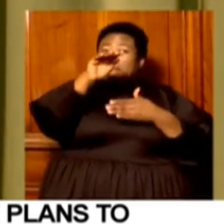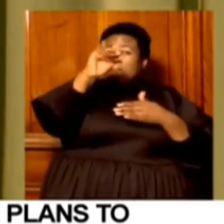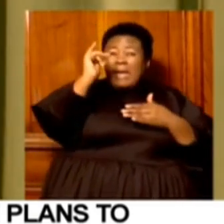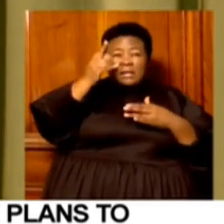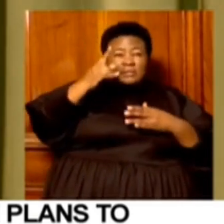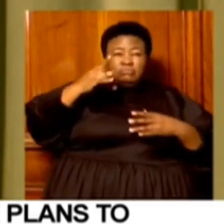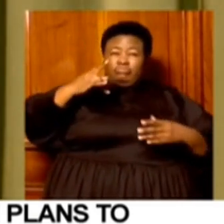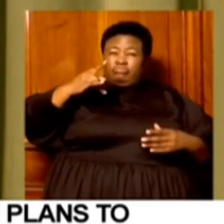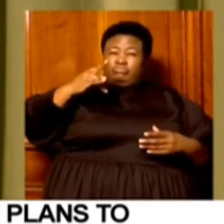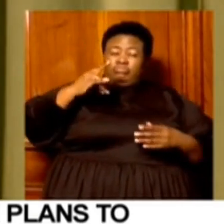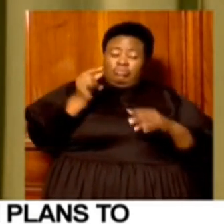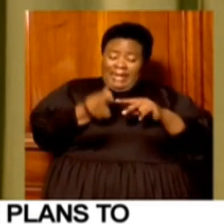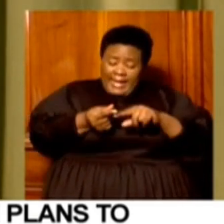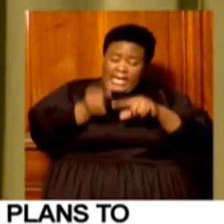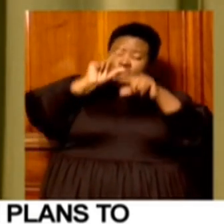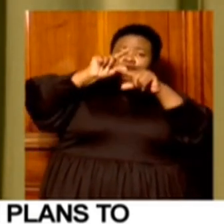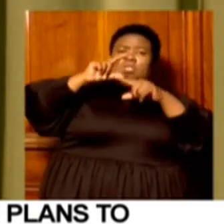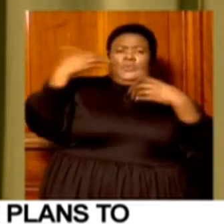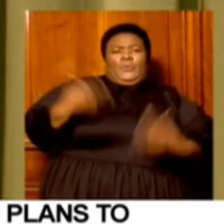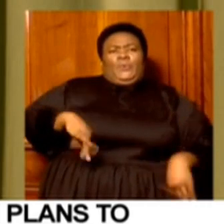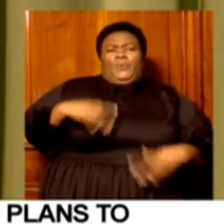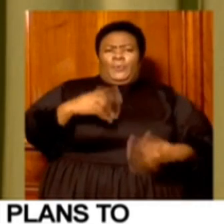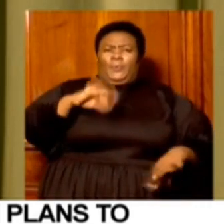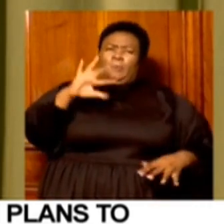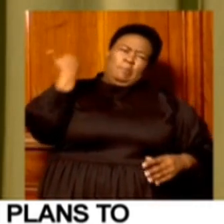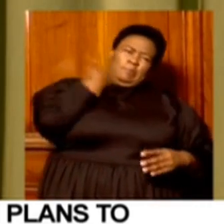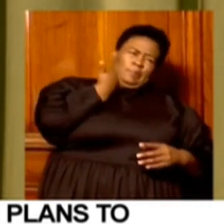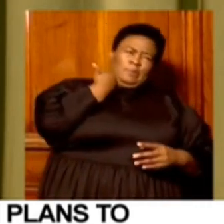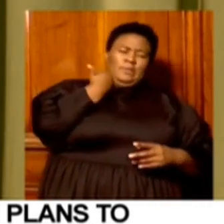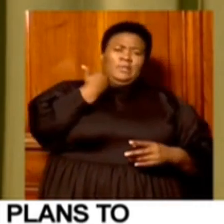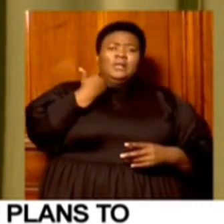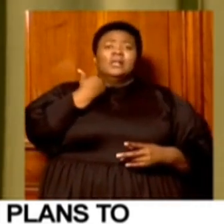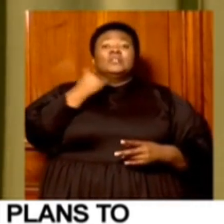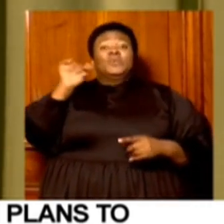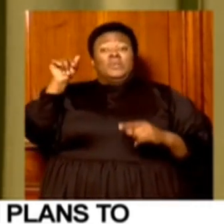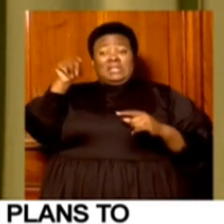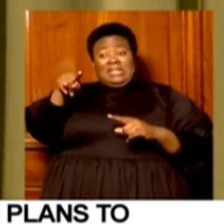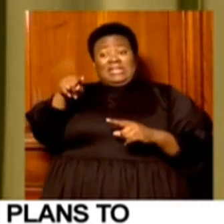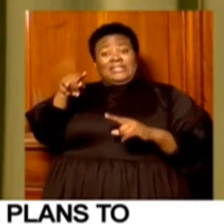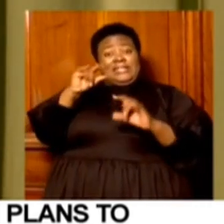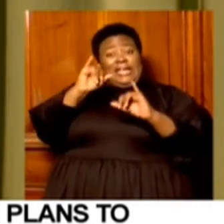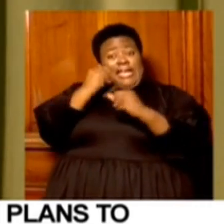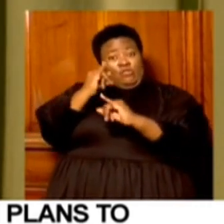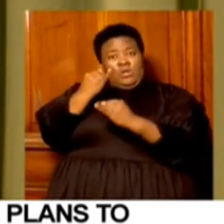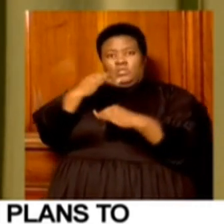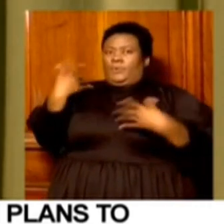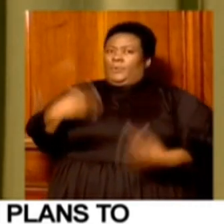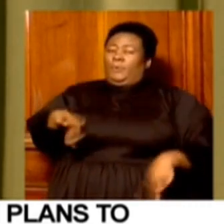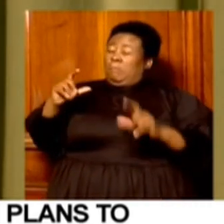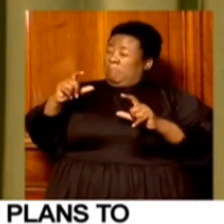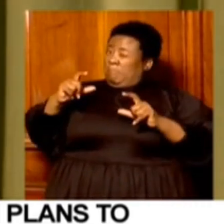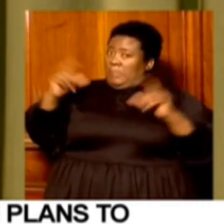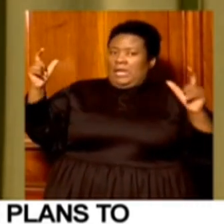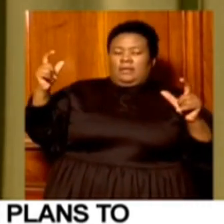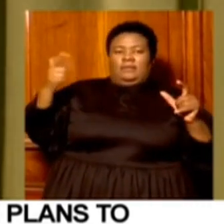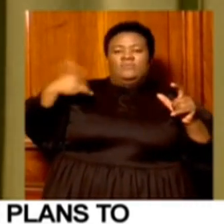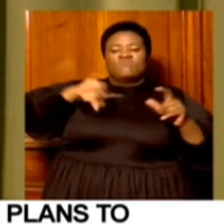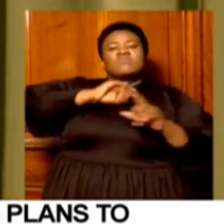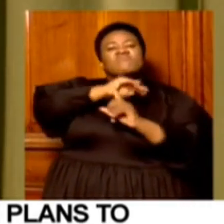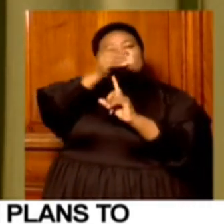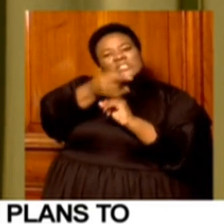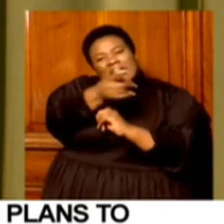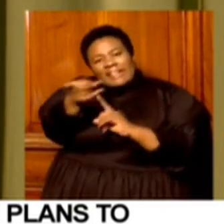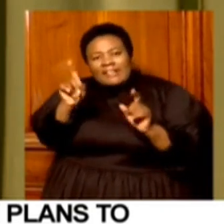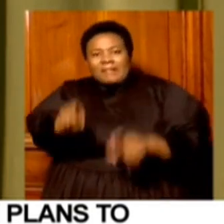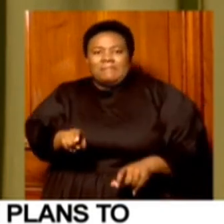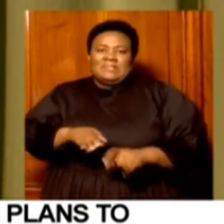This industry is the biggest, and I define it as the sunrise industry. That must be protected.